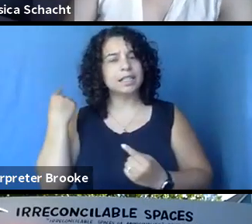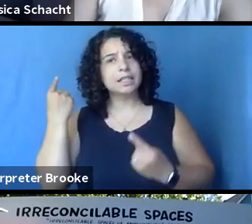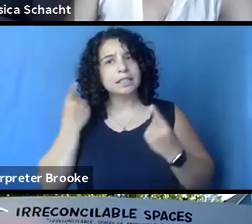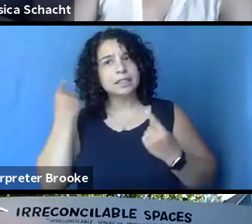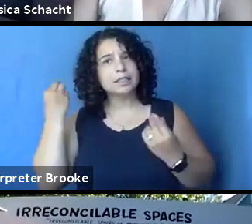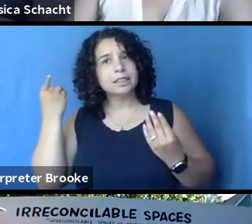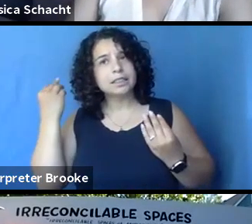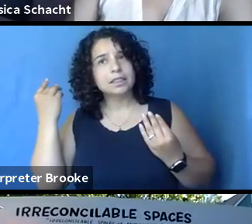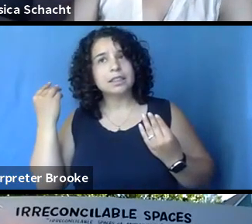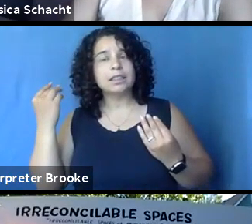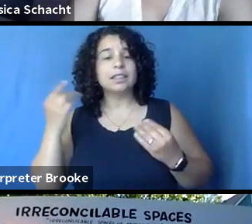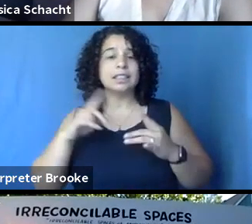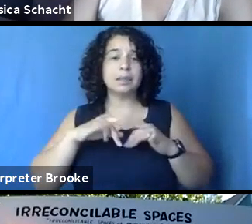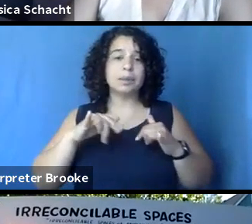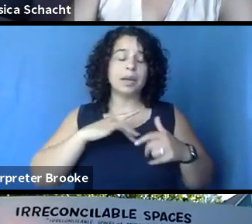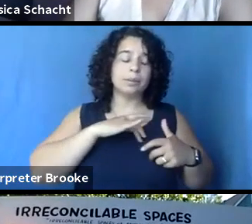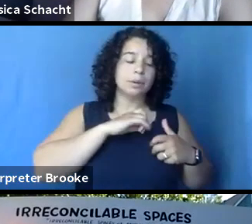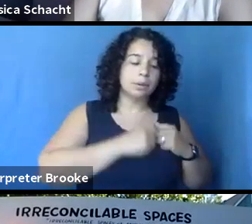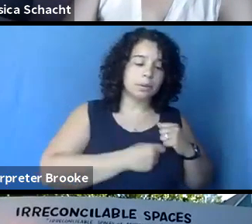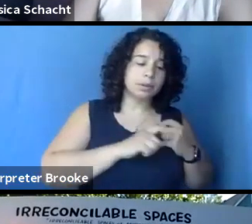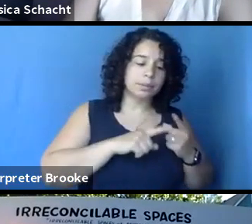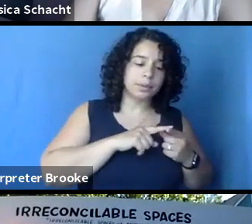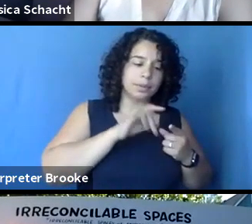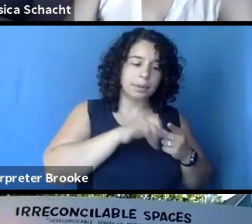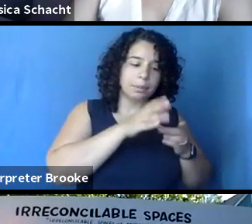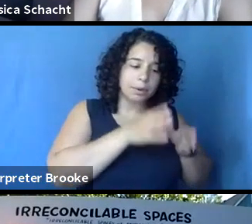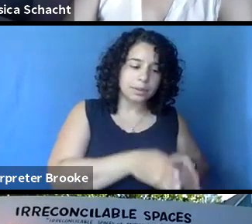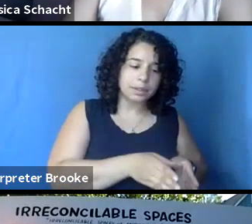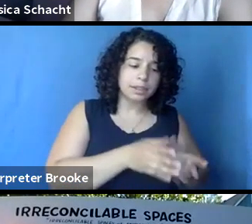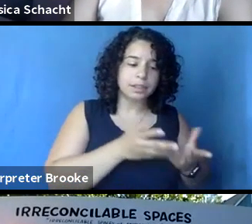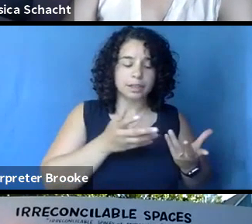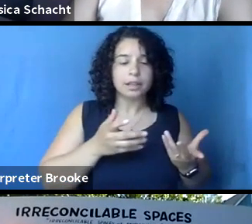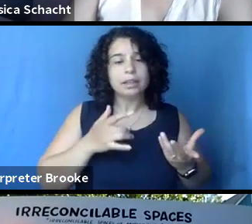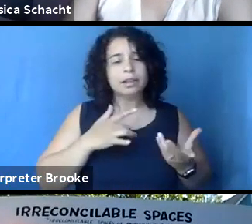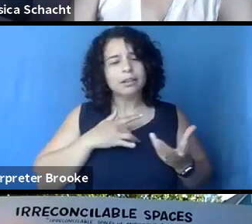and the state of the world right now. So I'm kind of tired, but